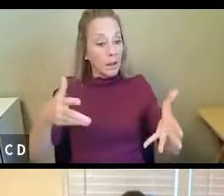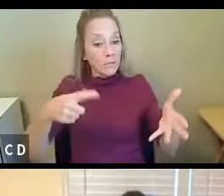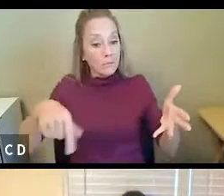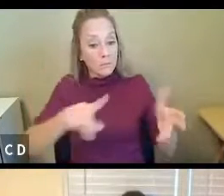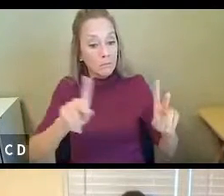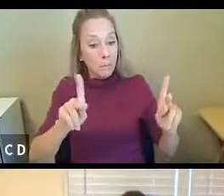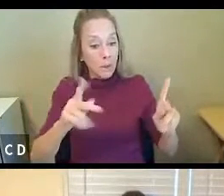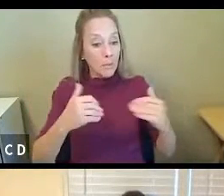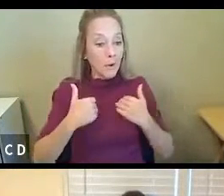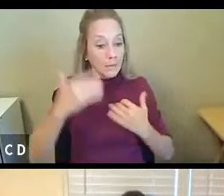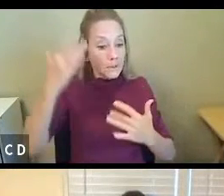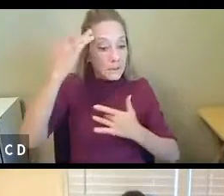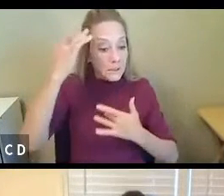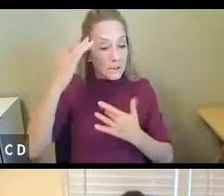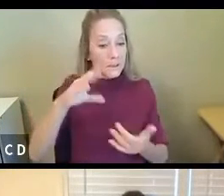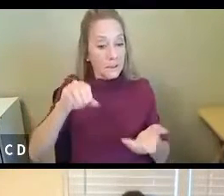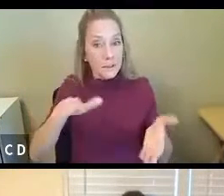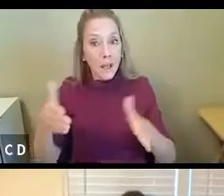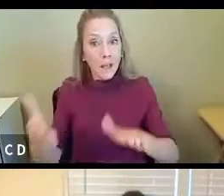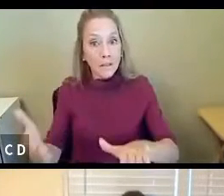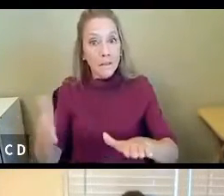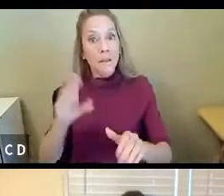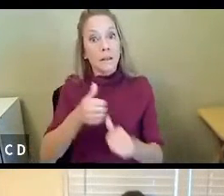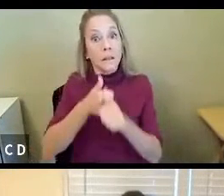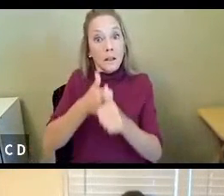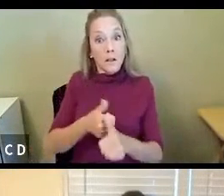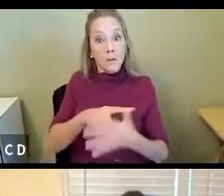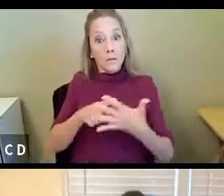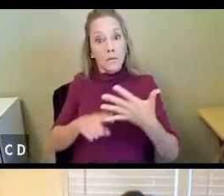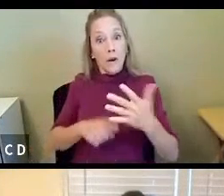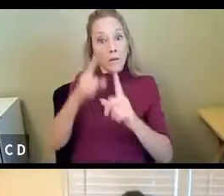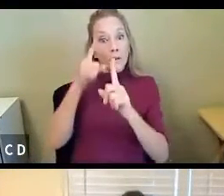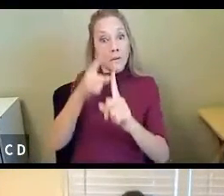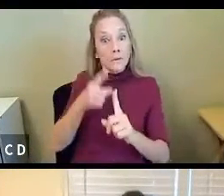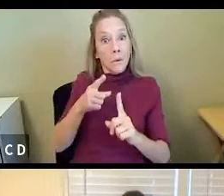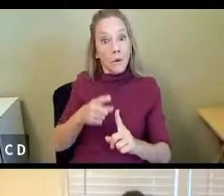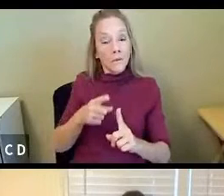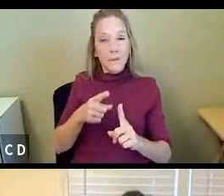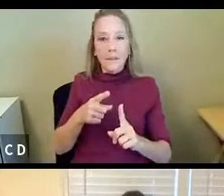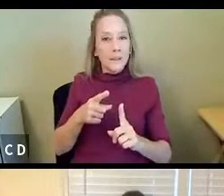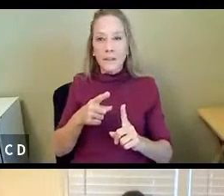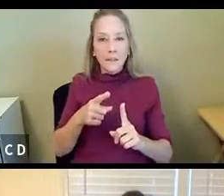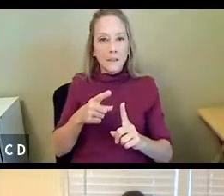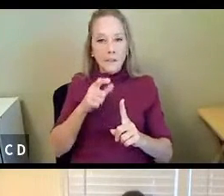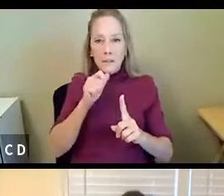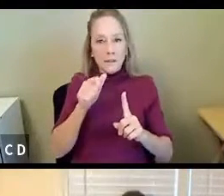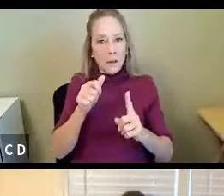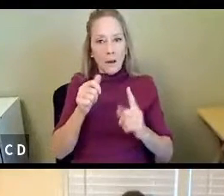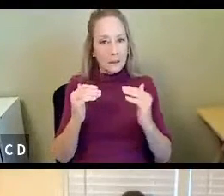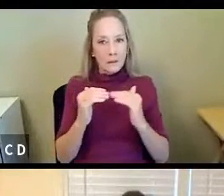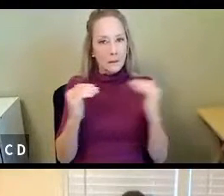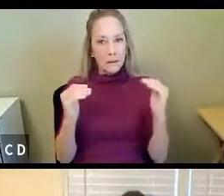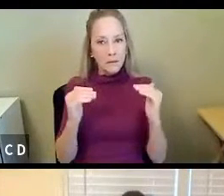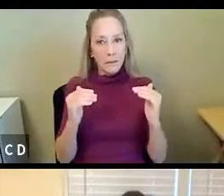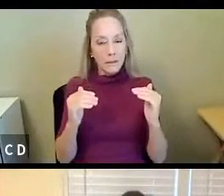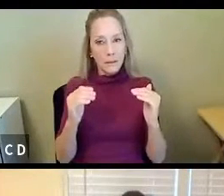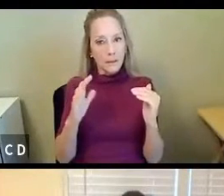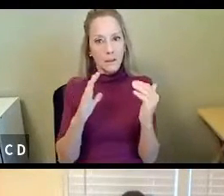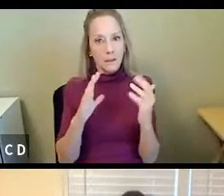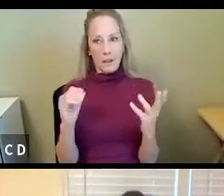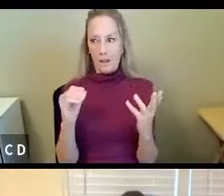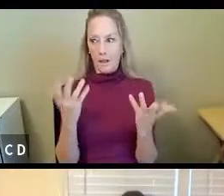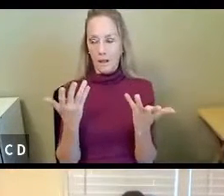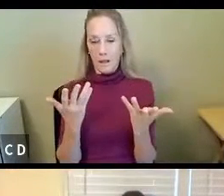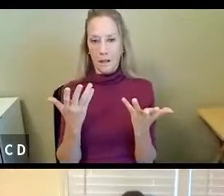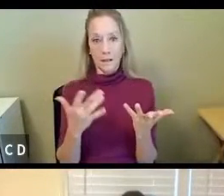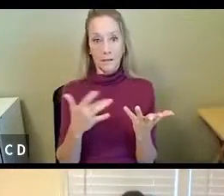wake. Adherence to the 5 core actions is uneven, and resistance to them has in